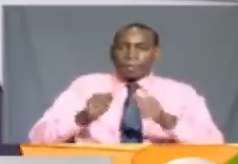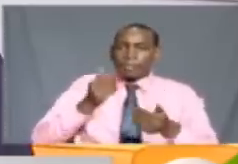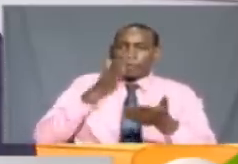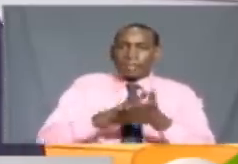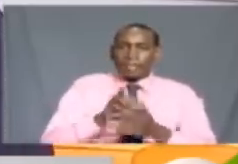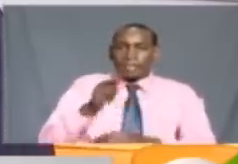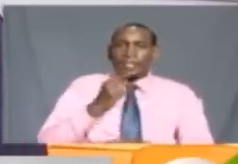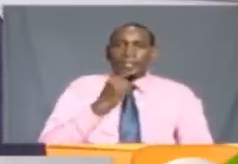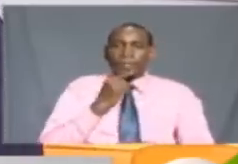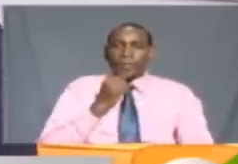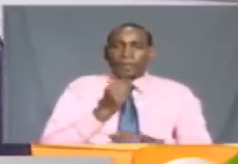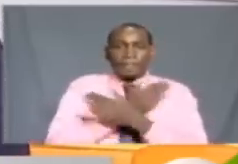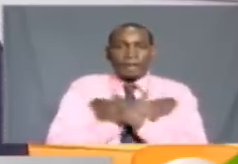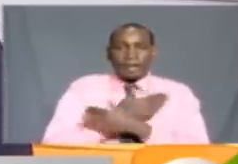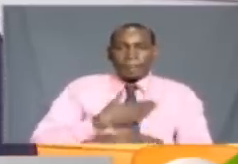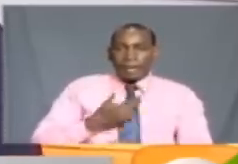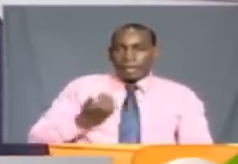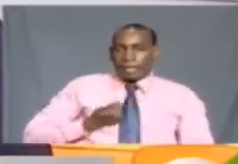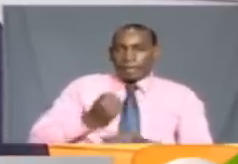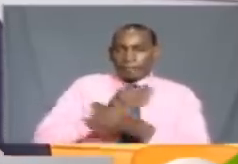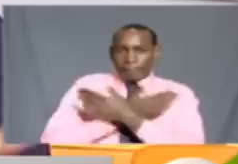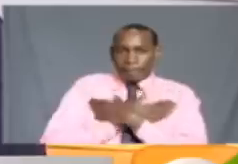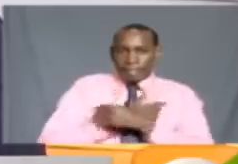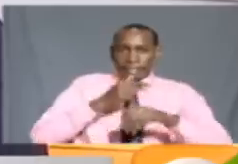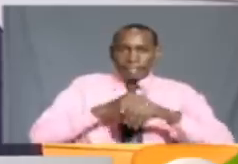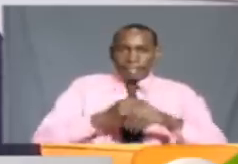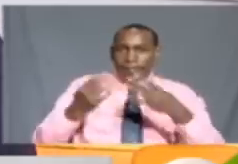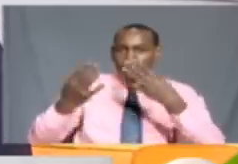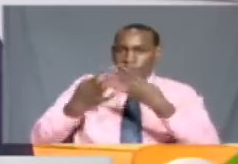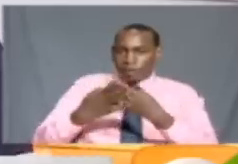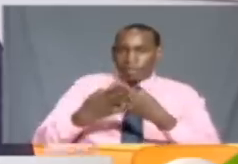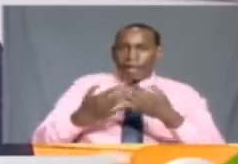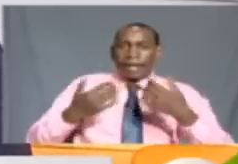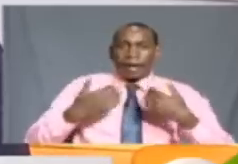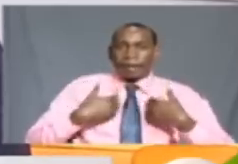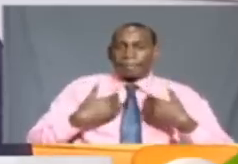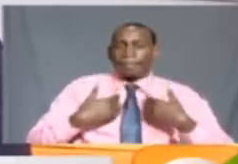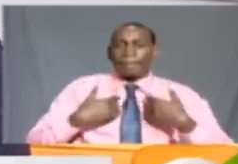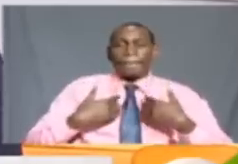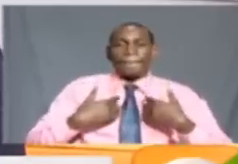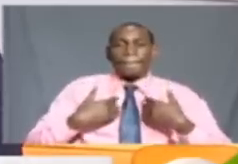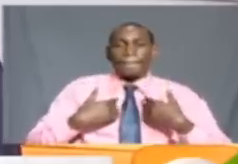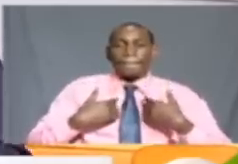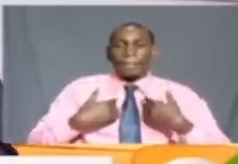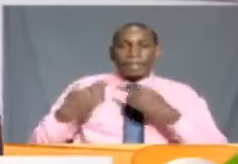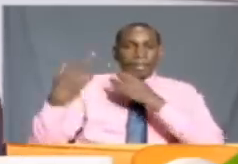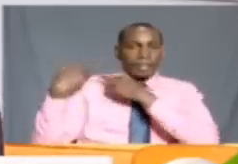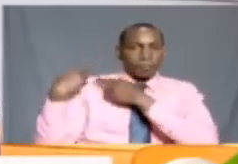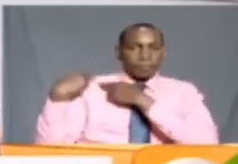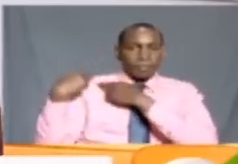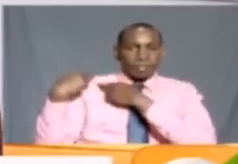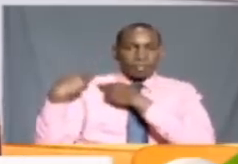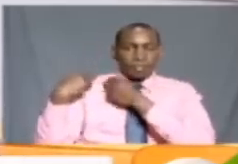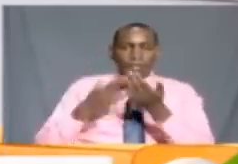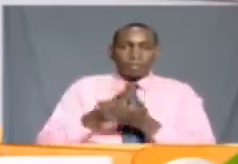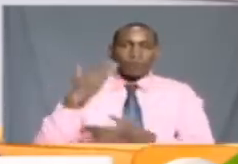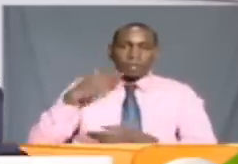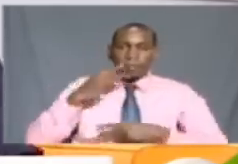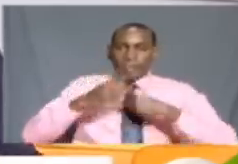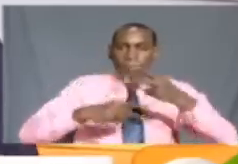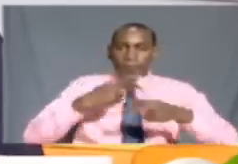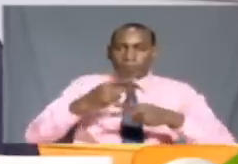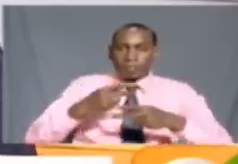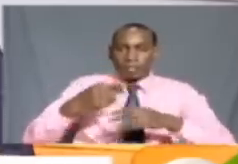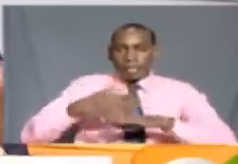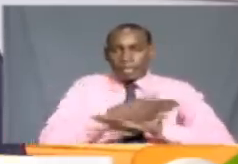boyfriend, this is my girlfriend. And once the prosecution, who have the mandate under the Criminal Procedure Code to